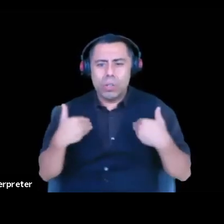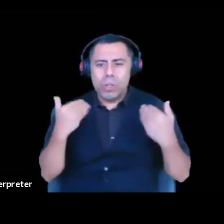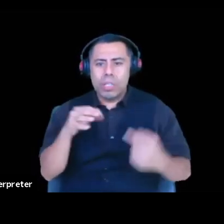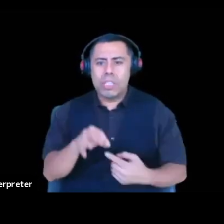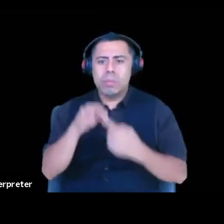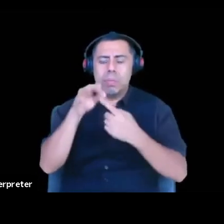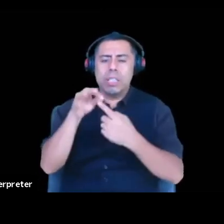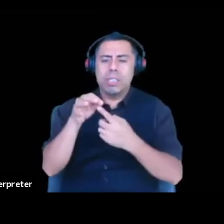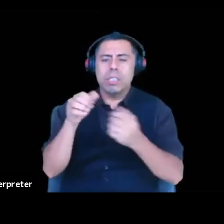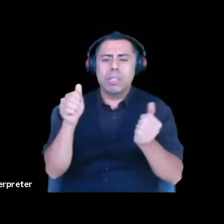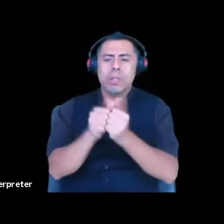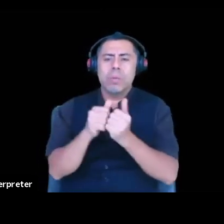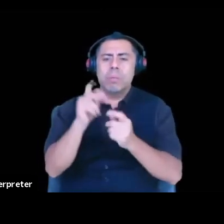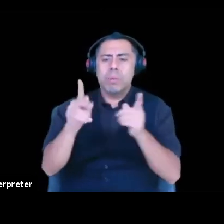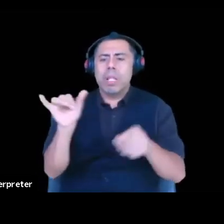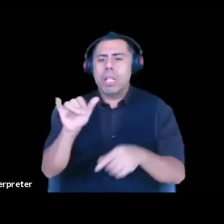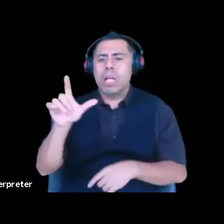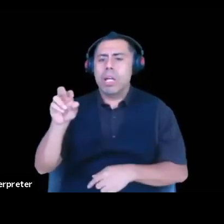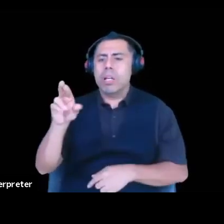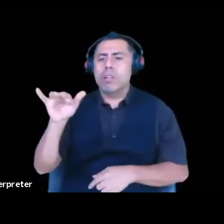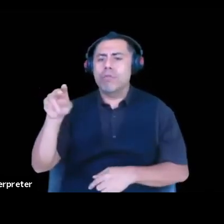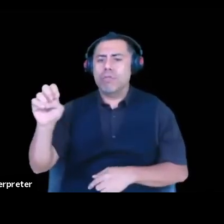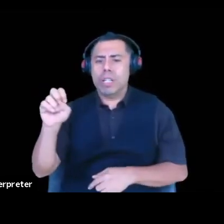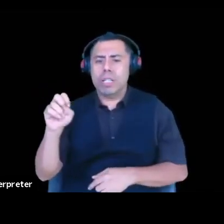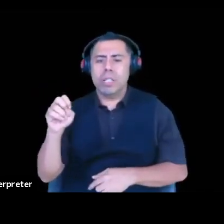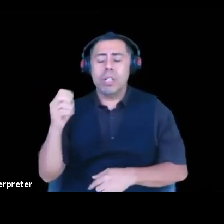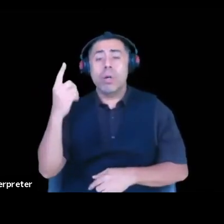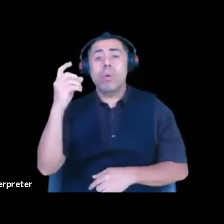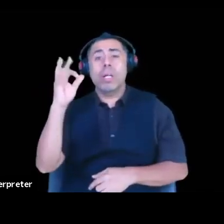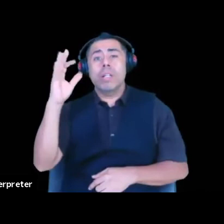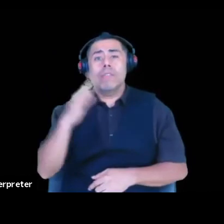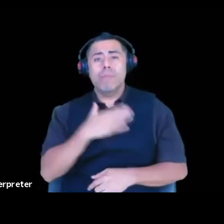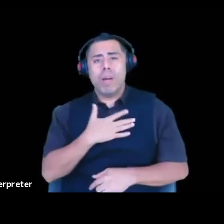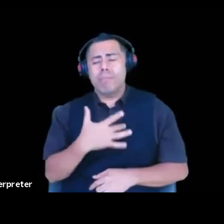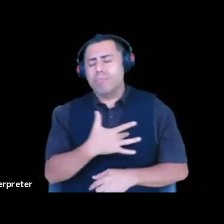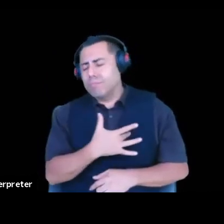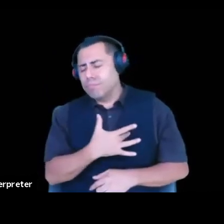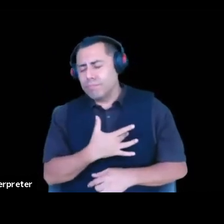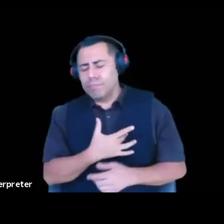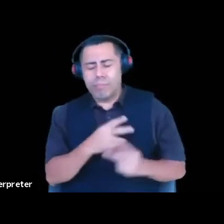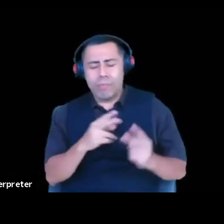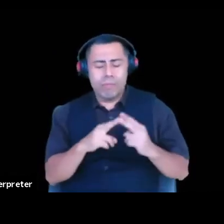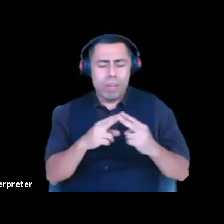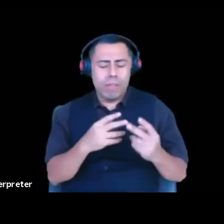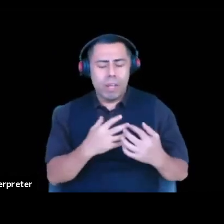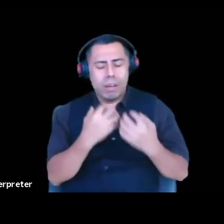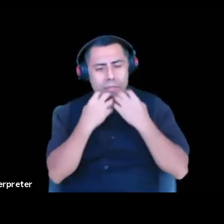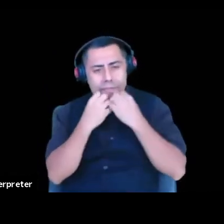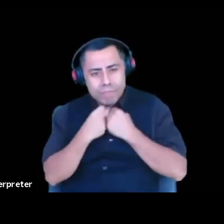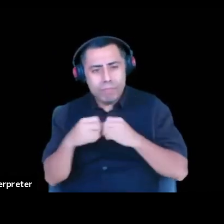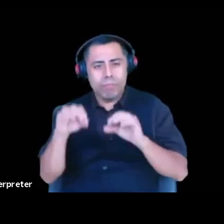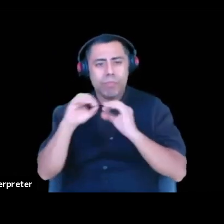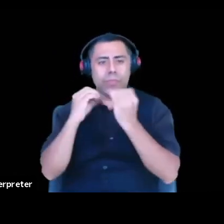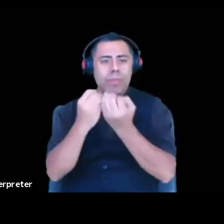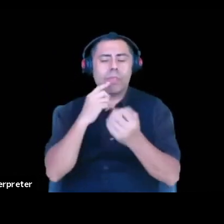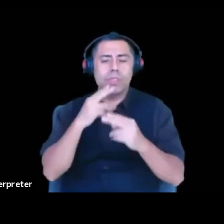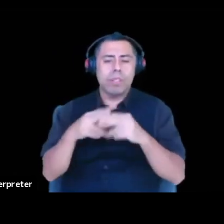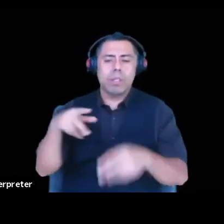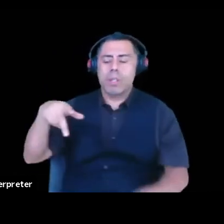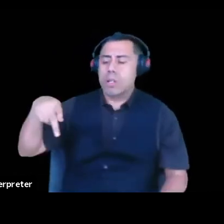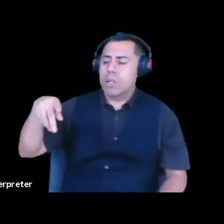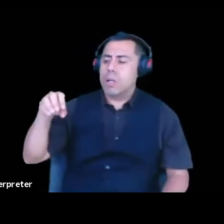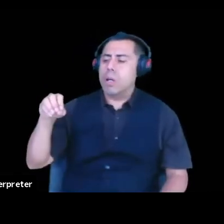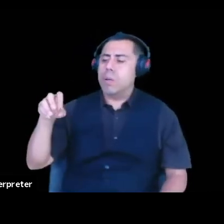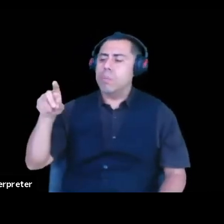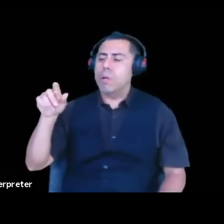like Lorraine. And you know, one of my heartfelt organizations that I've been a part of is Put Air in Action. I